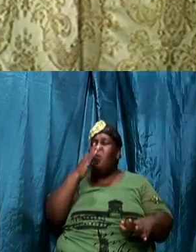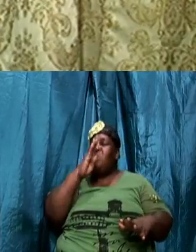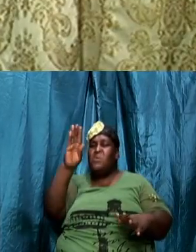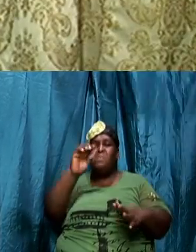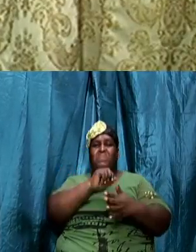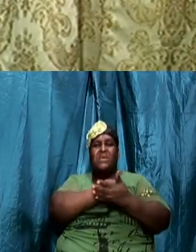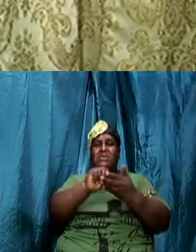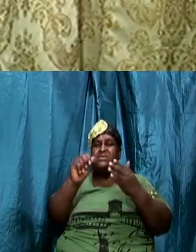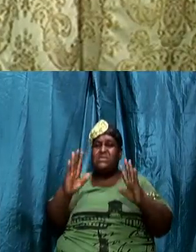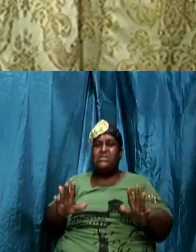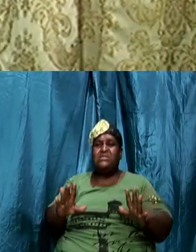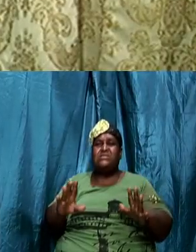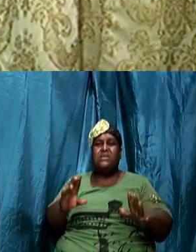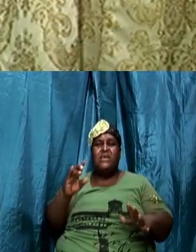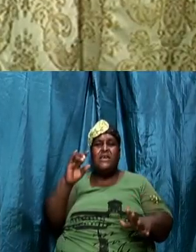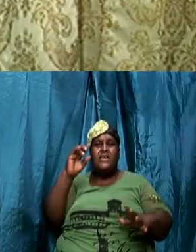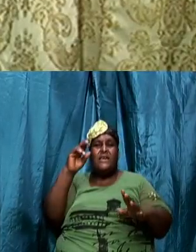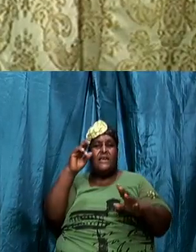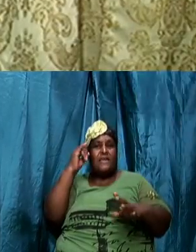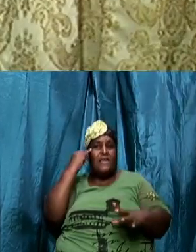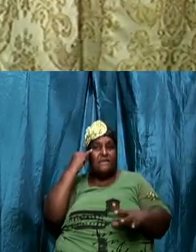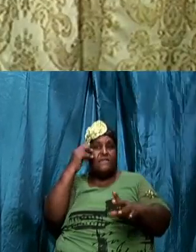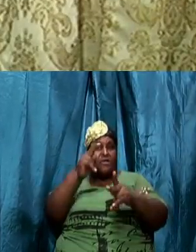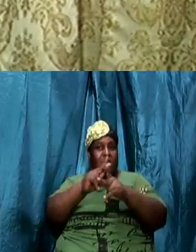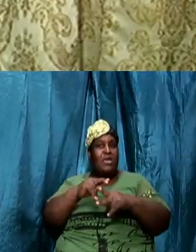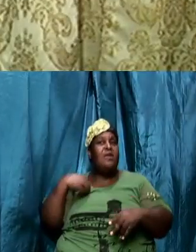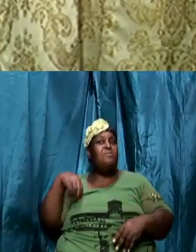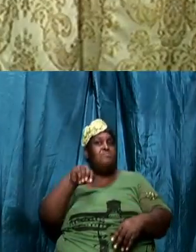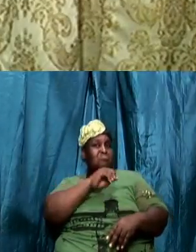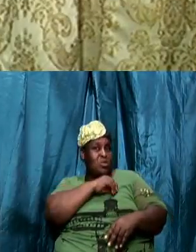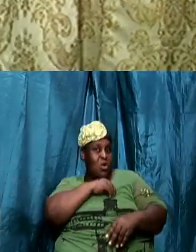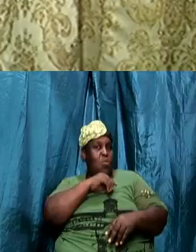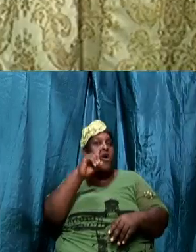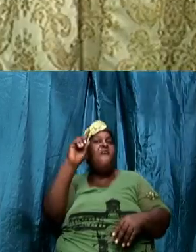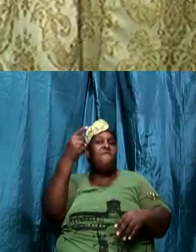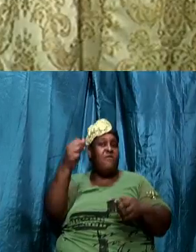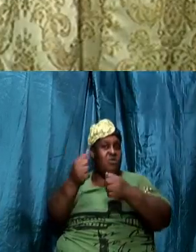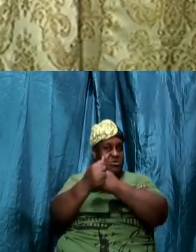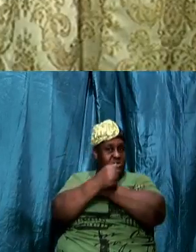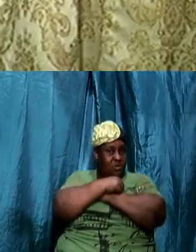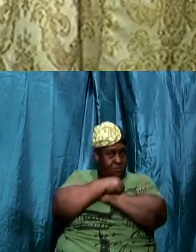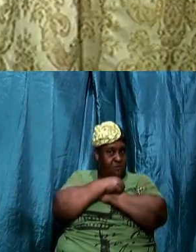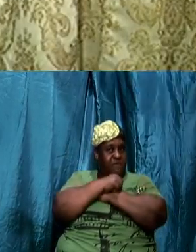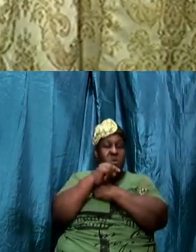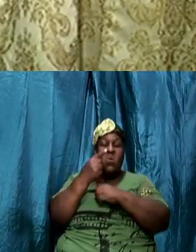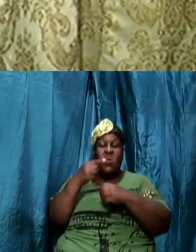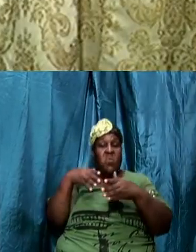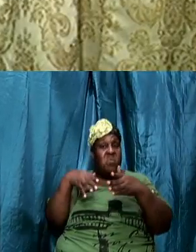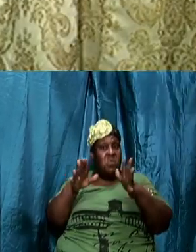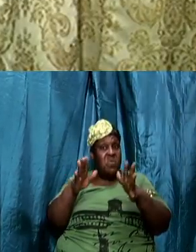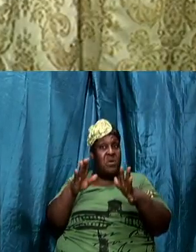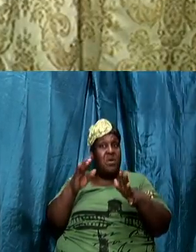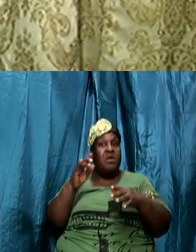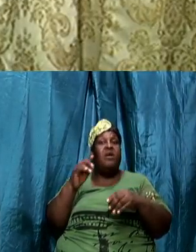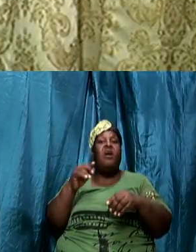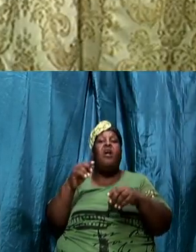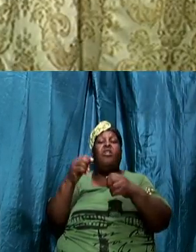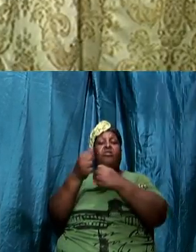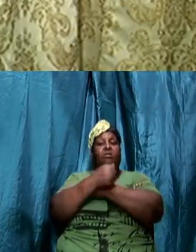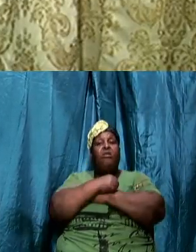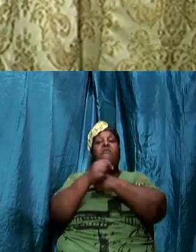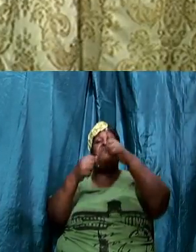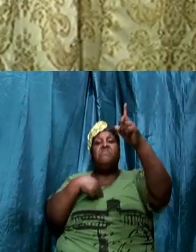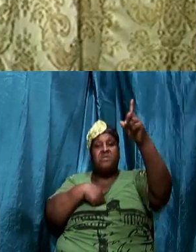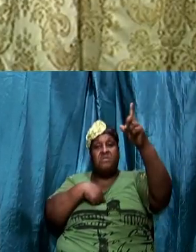if we maintain our first love. And how do we maintain our first love? If you love me, keep my